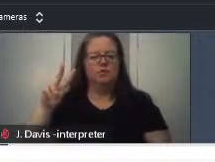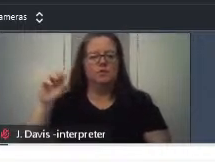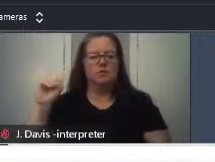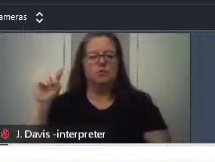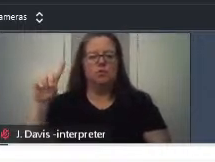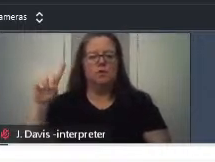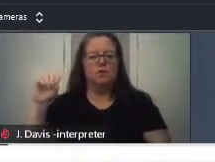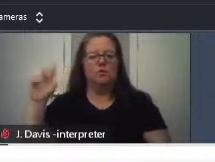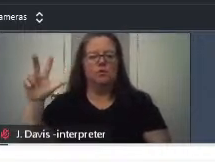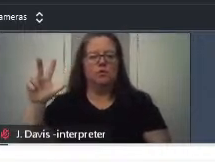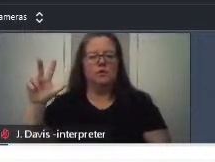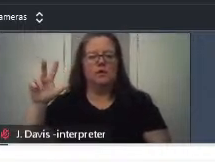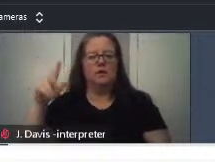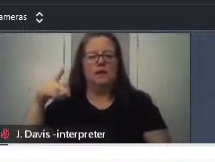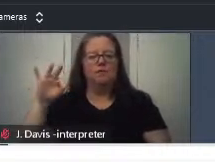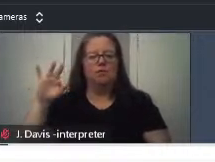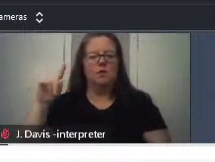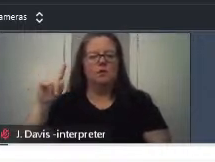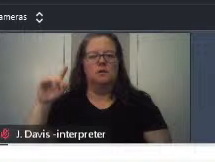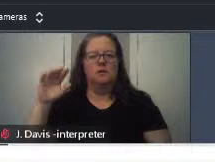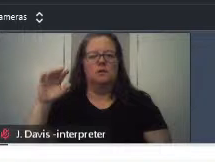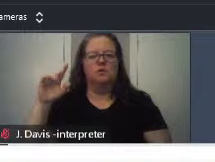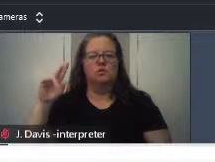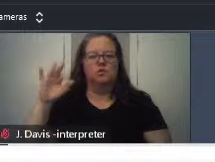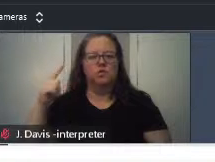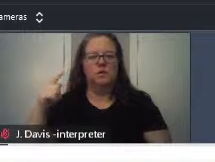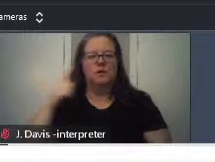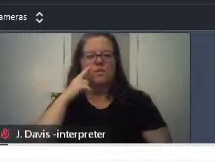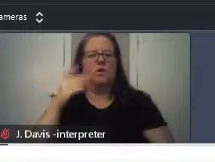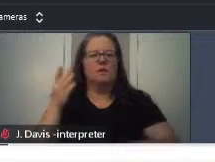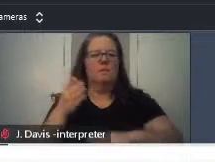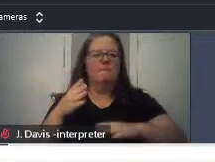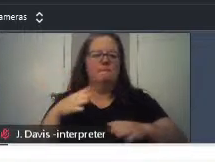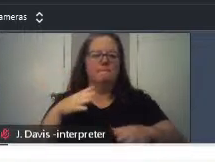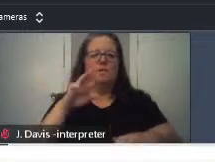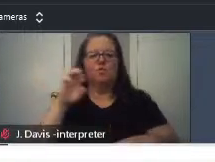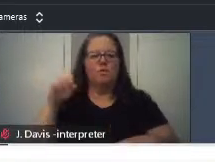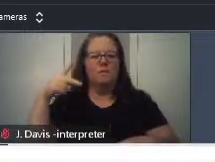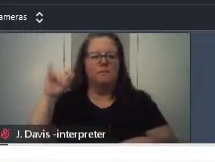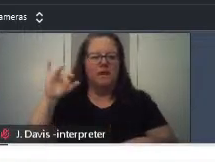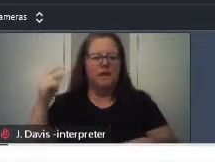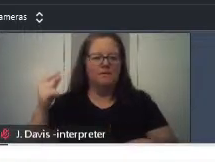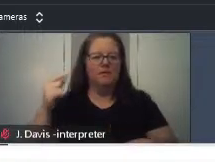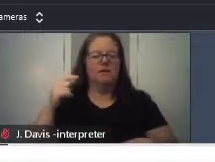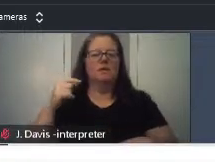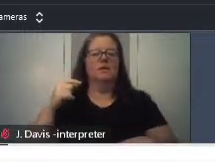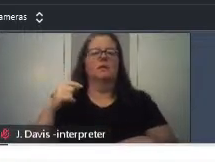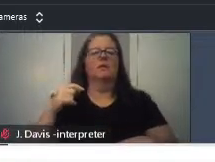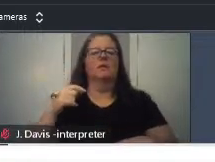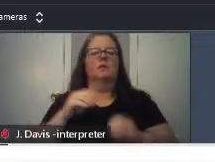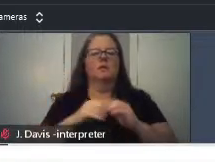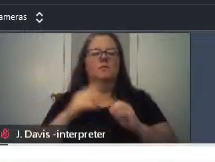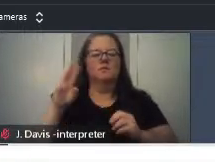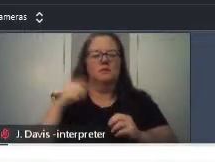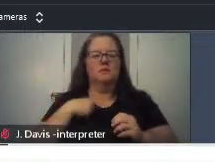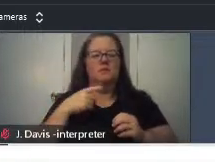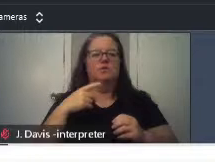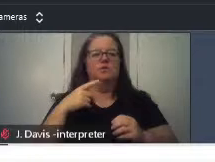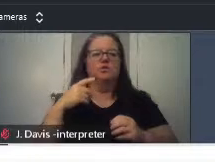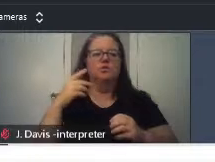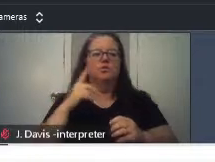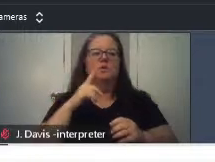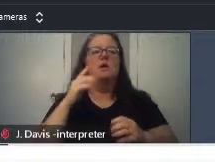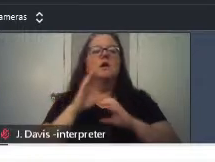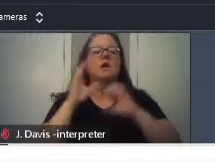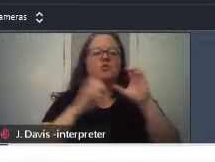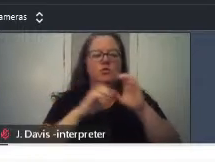PW20103, FY20 CIP resurfacing Group 2 asphalt paving, all council district sponsored by the administration. There's a request for same 9 minutes. Item number 6, a resolution to transfer and appropriate construction funds in